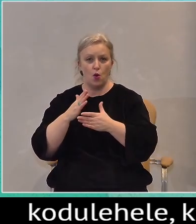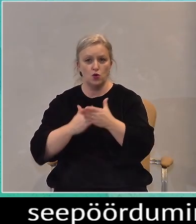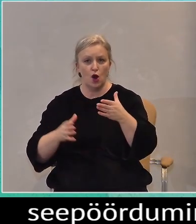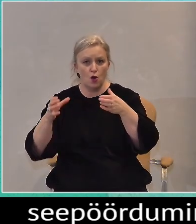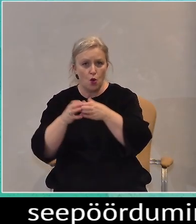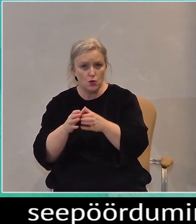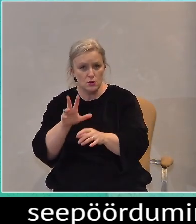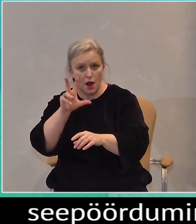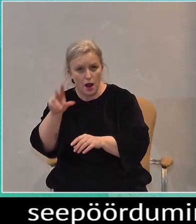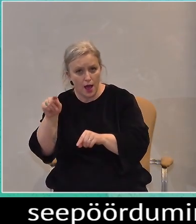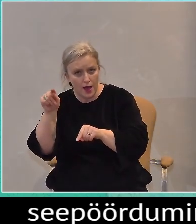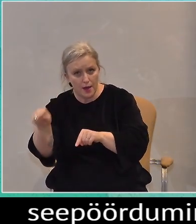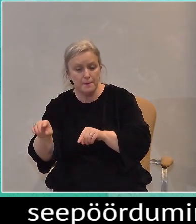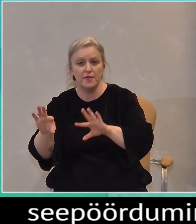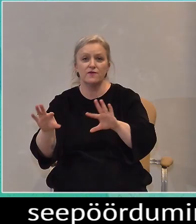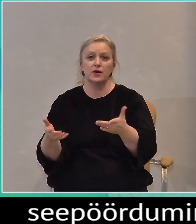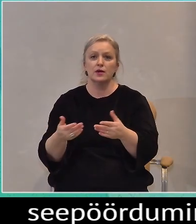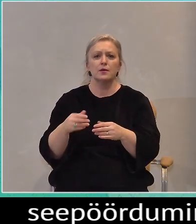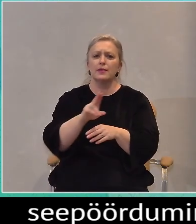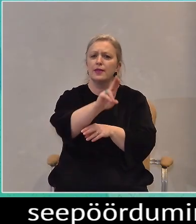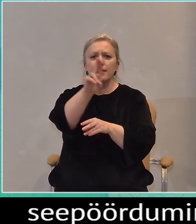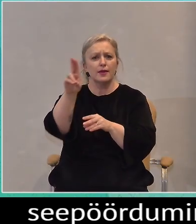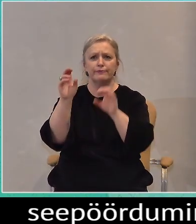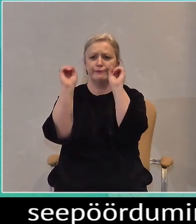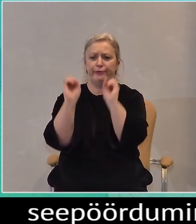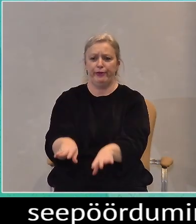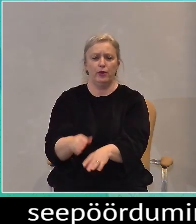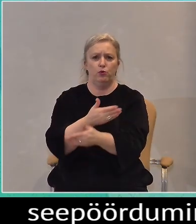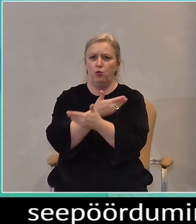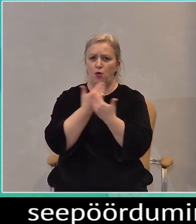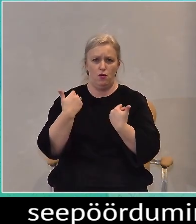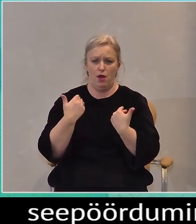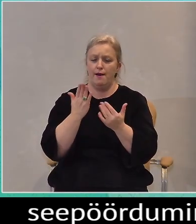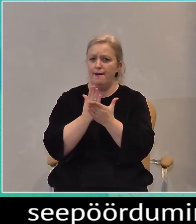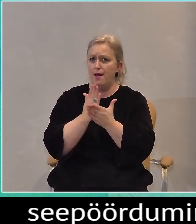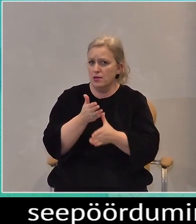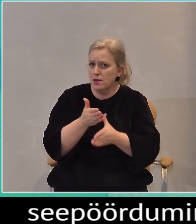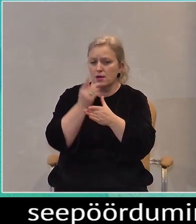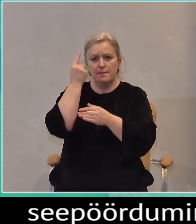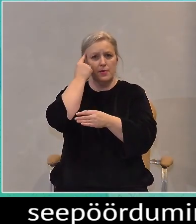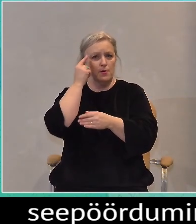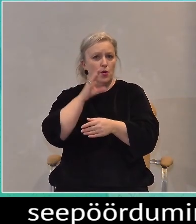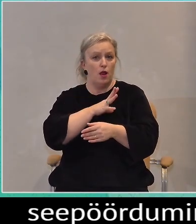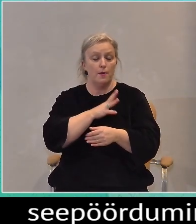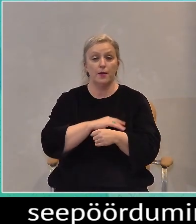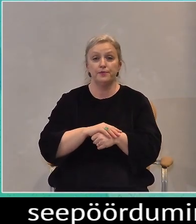Eve Õiglane-Schlik at the Children's Hospital. We have left